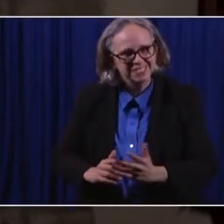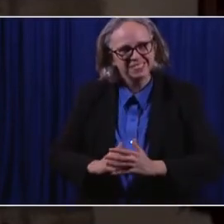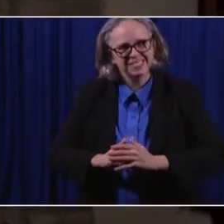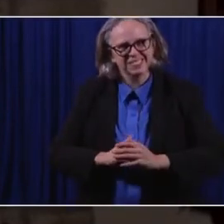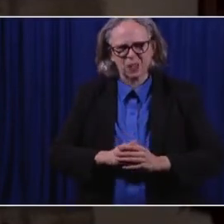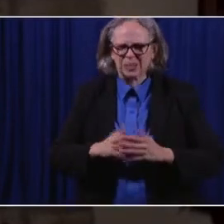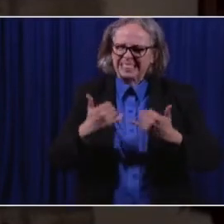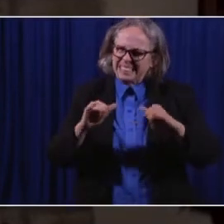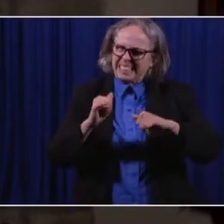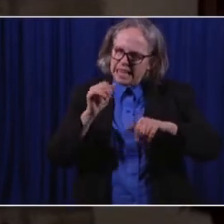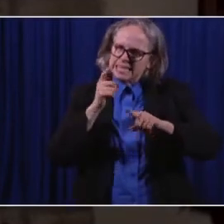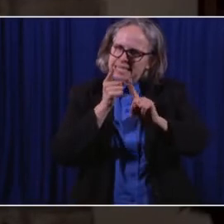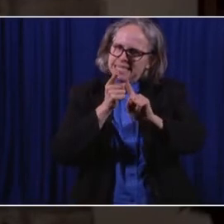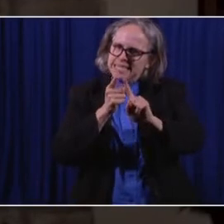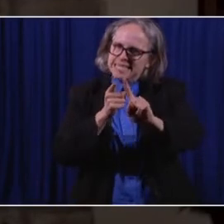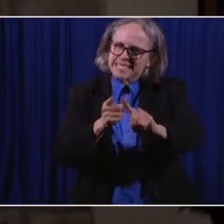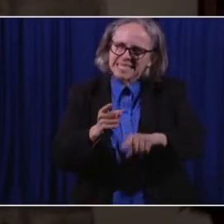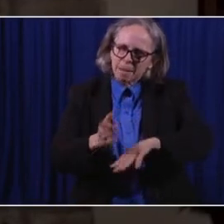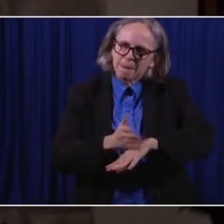we're doing pretty well.